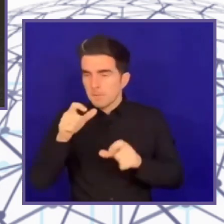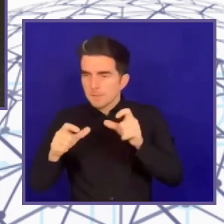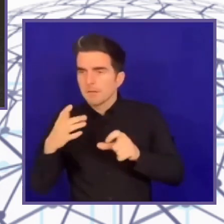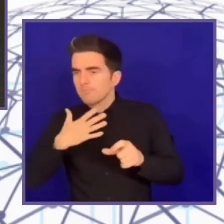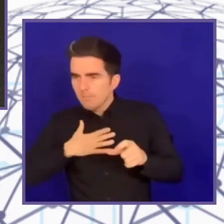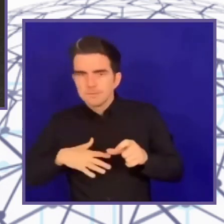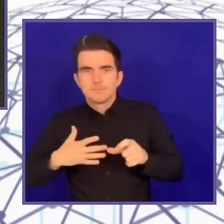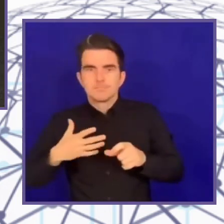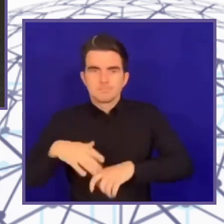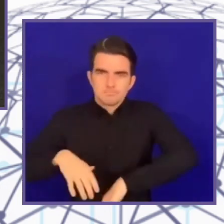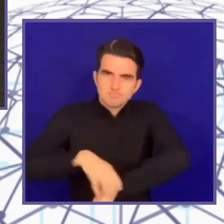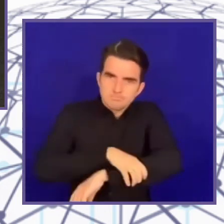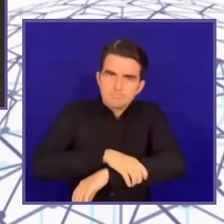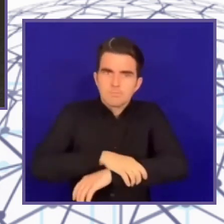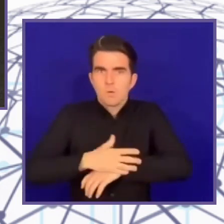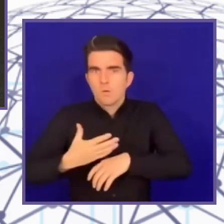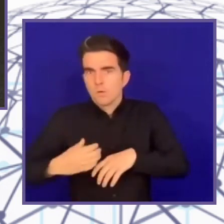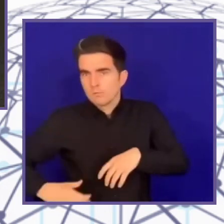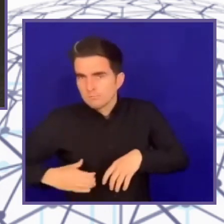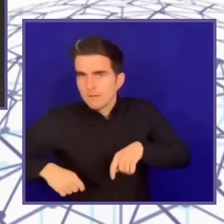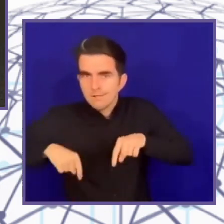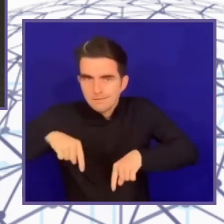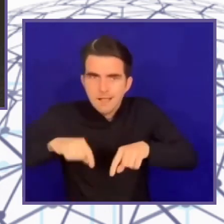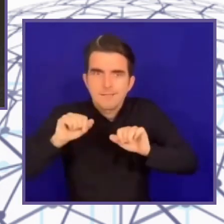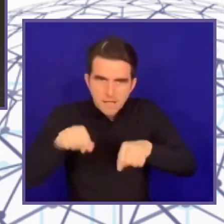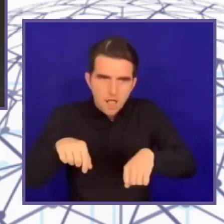make the assistive